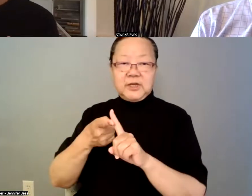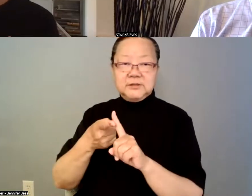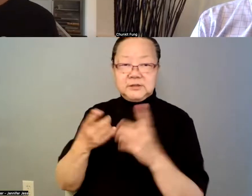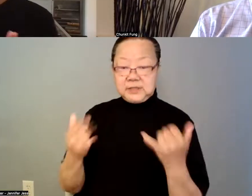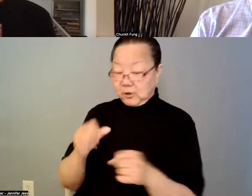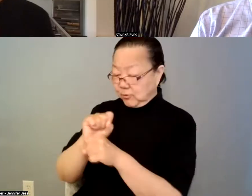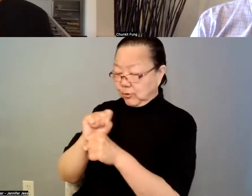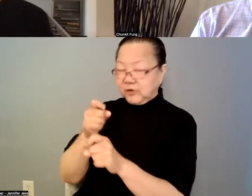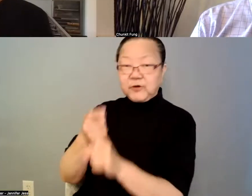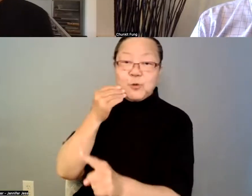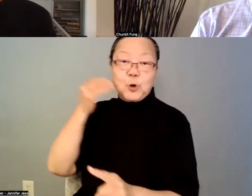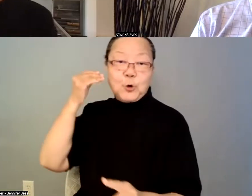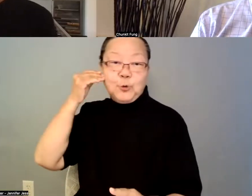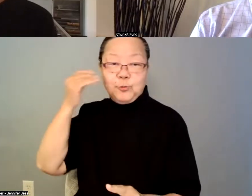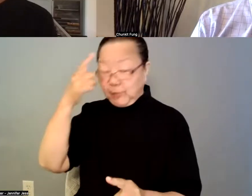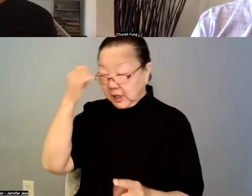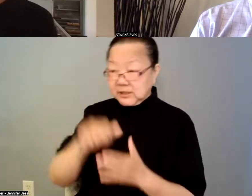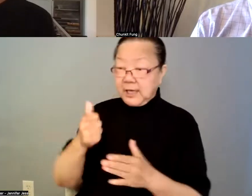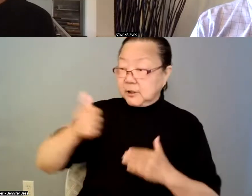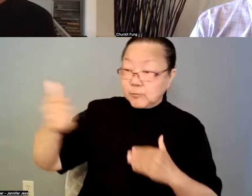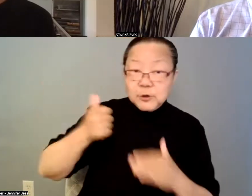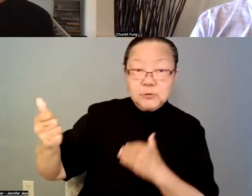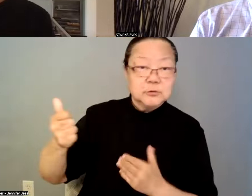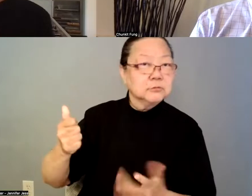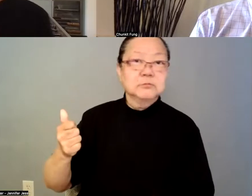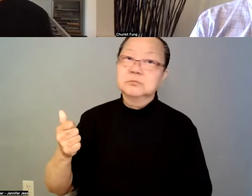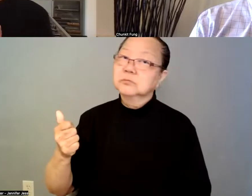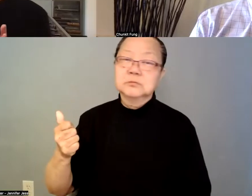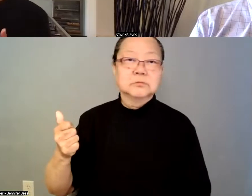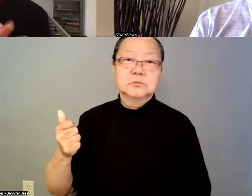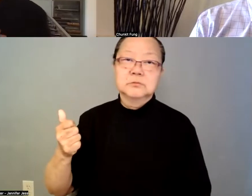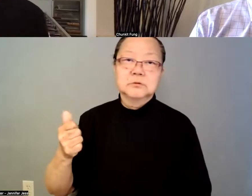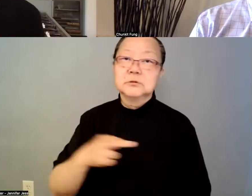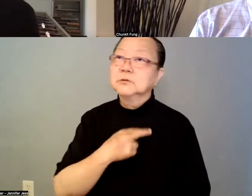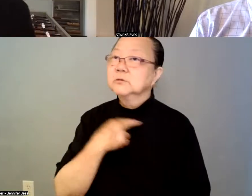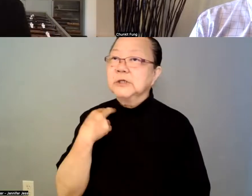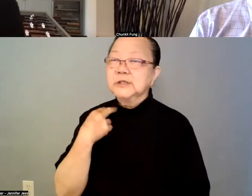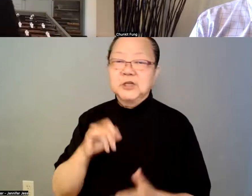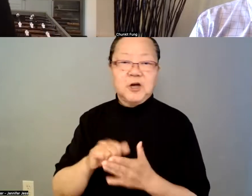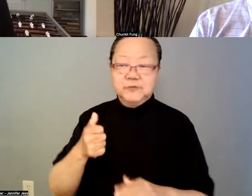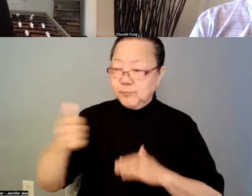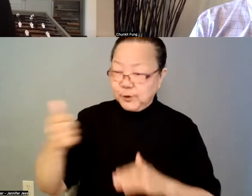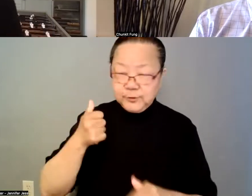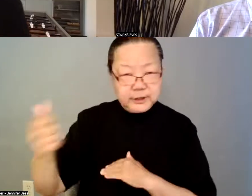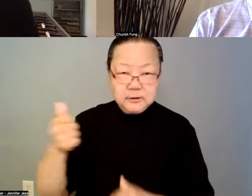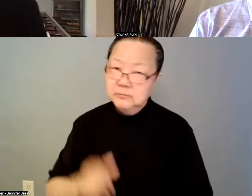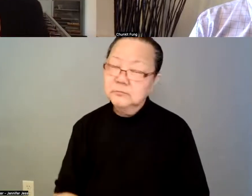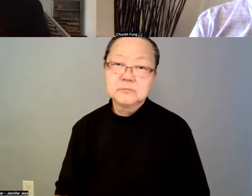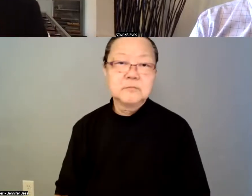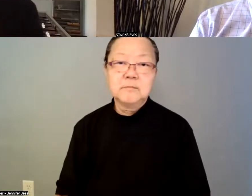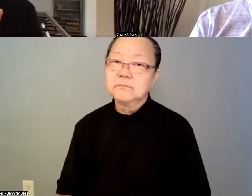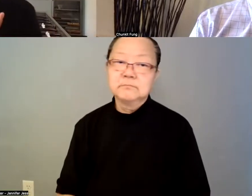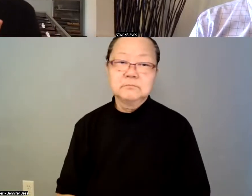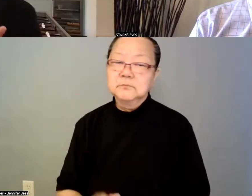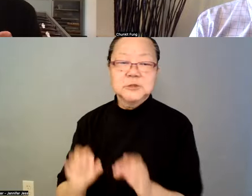these big cities because that commute has not be the risk of that commute is not worth